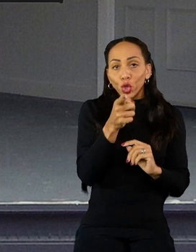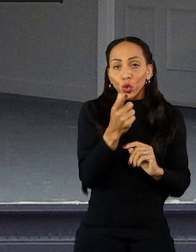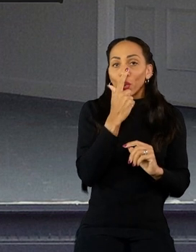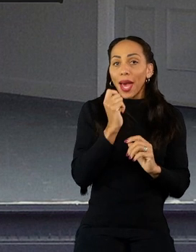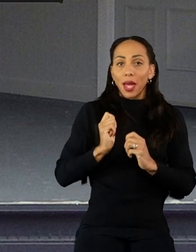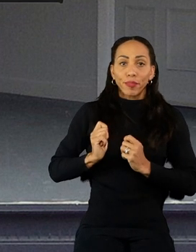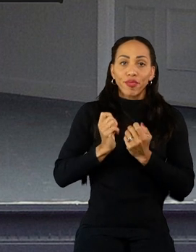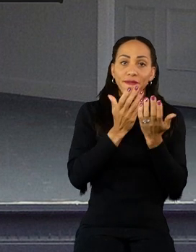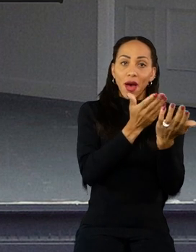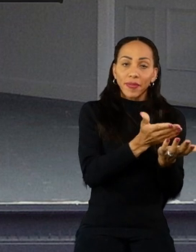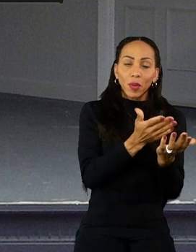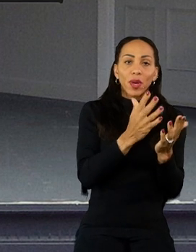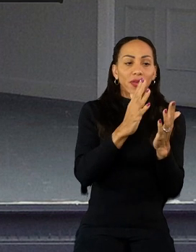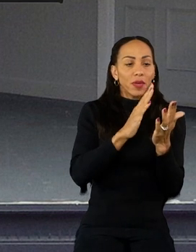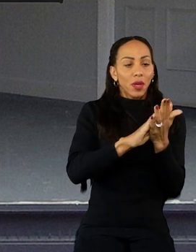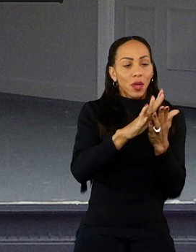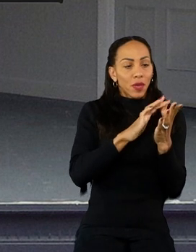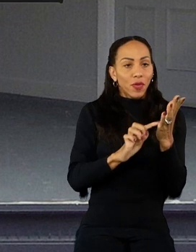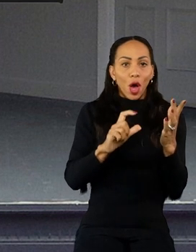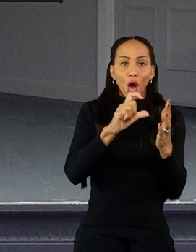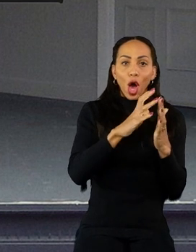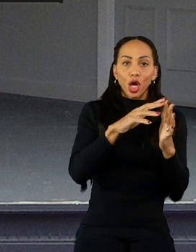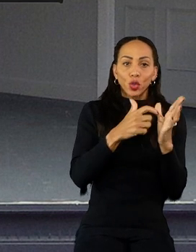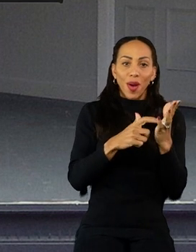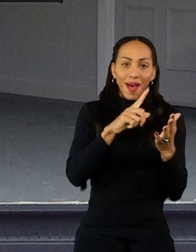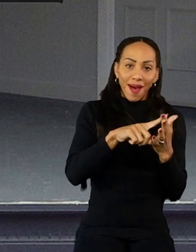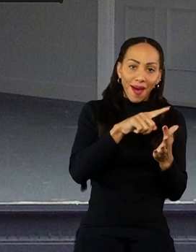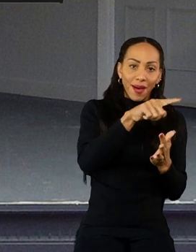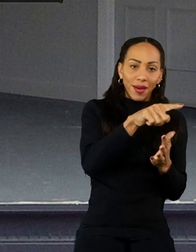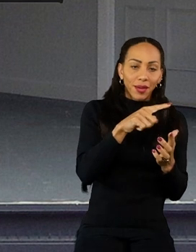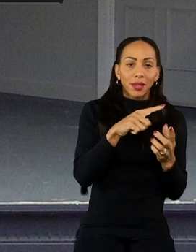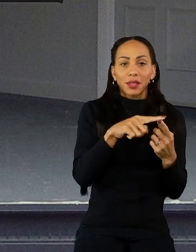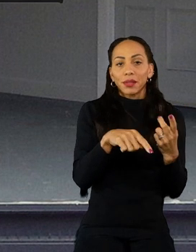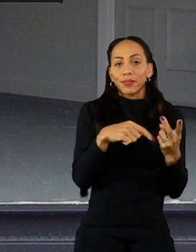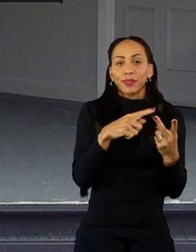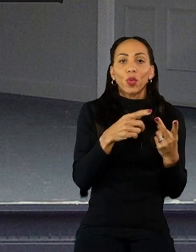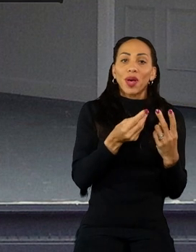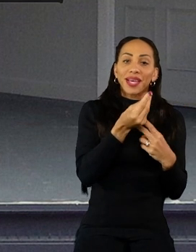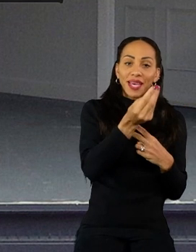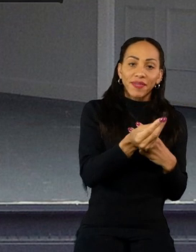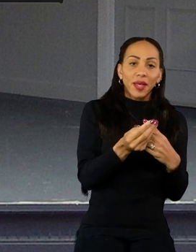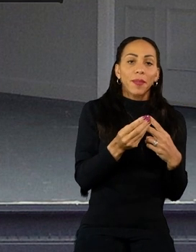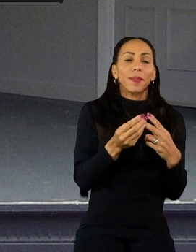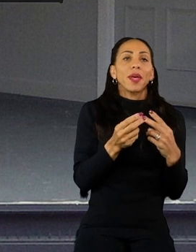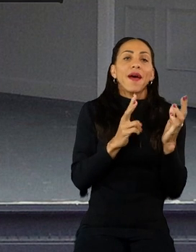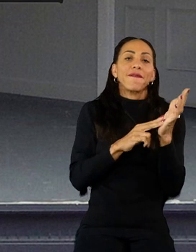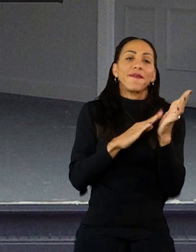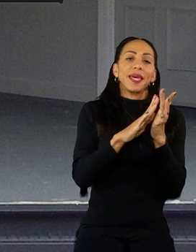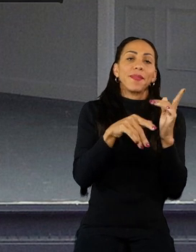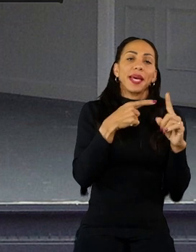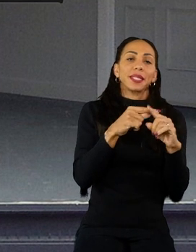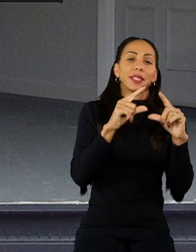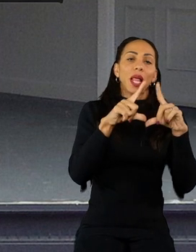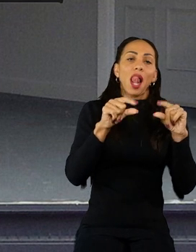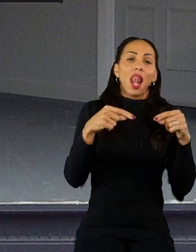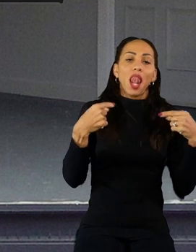things. So they might, yeah, of course, provide them with, you know, we're going to, with the hardware, with the computer, we're going to provide yourselves. We